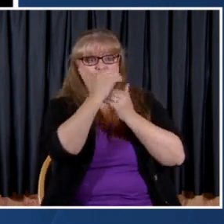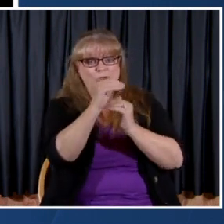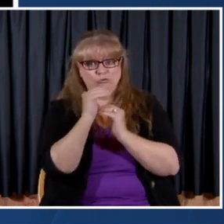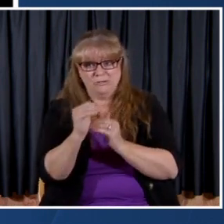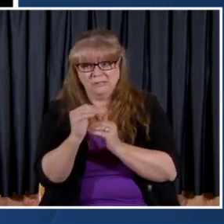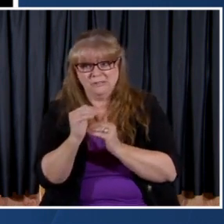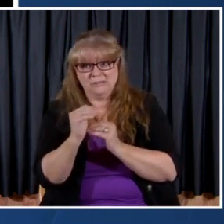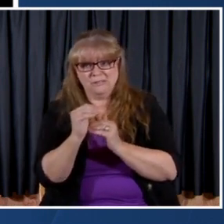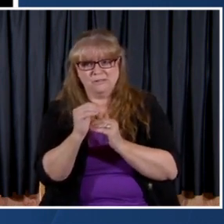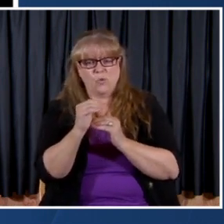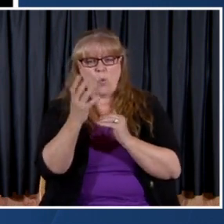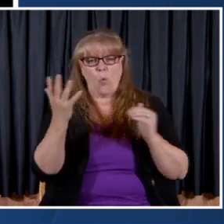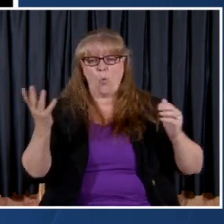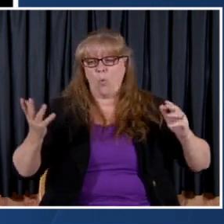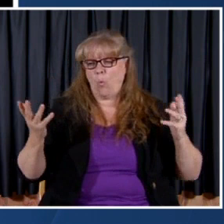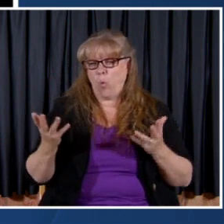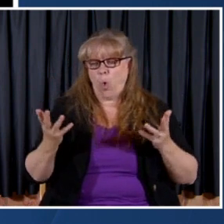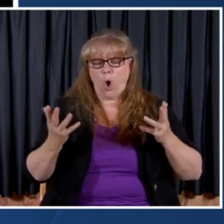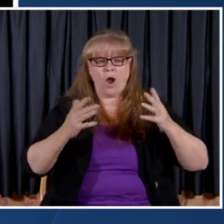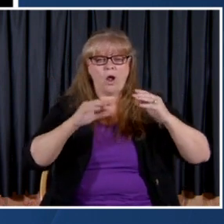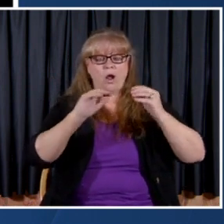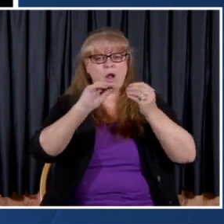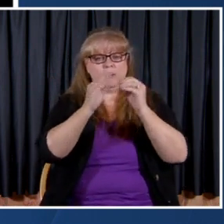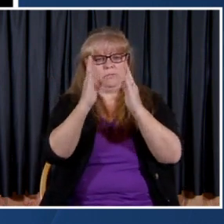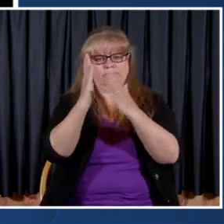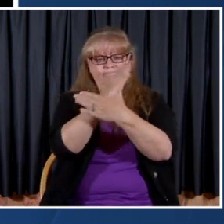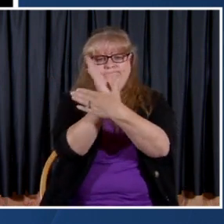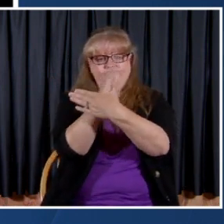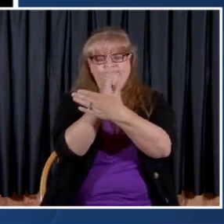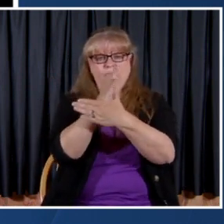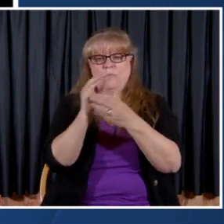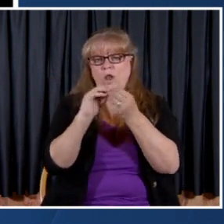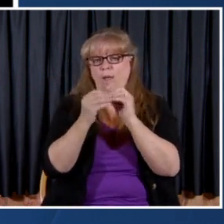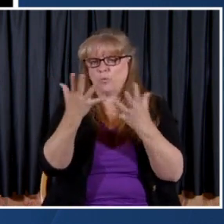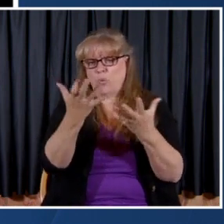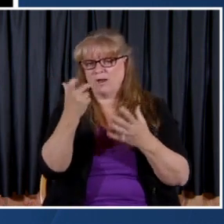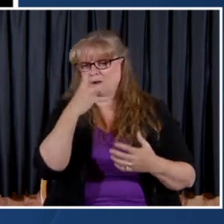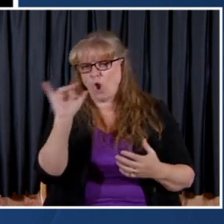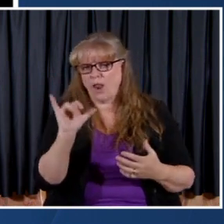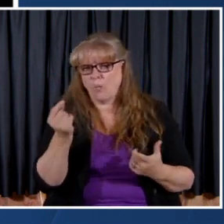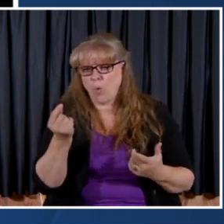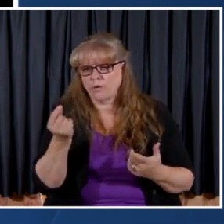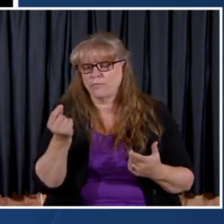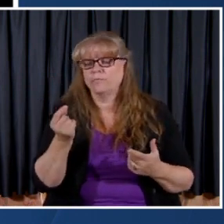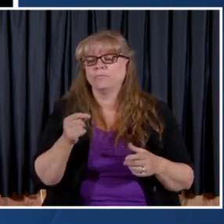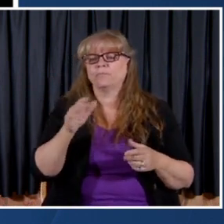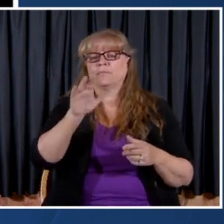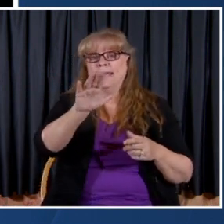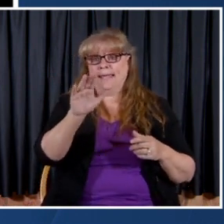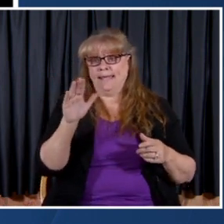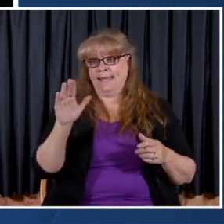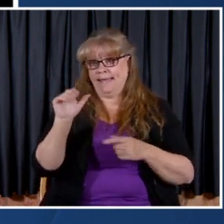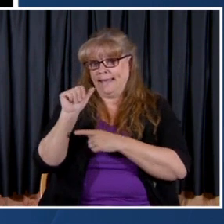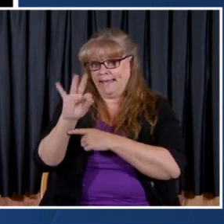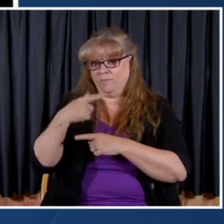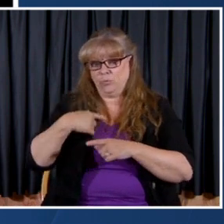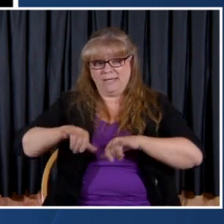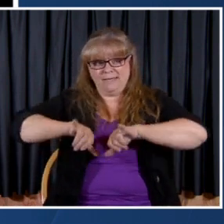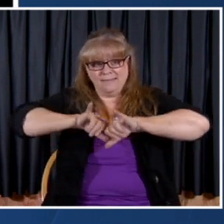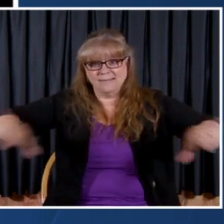you to go backwards in terms of tightening restrictions on Coloradans' movement. Well, it's really the criteria we laid out